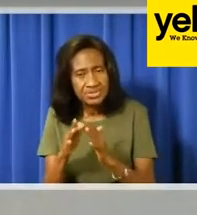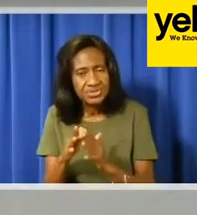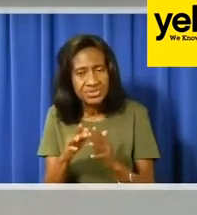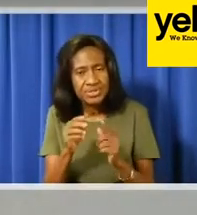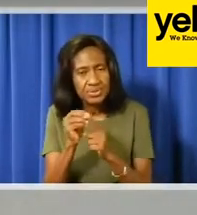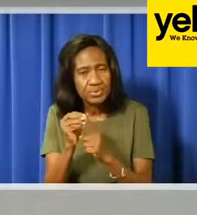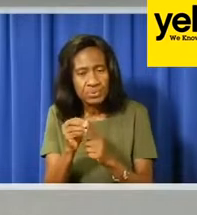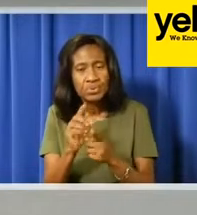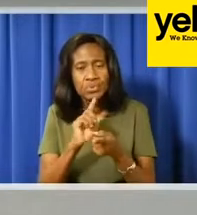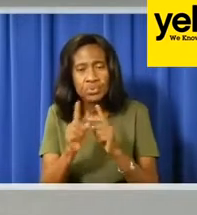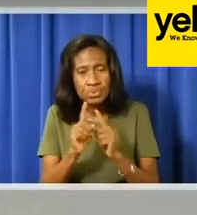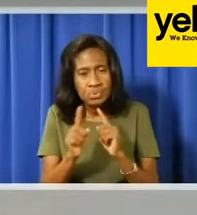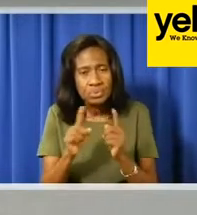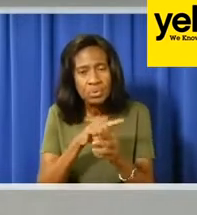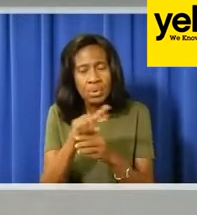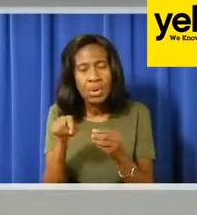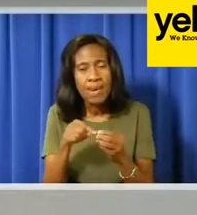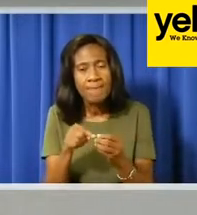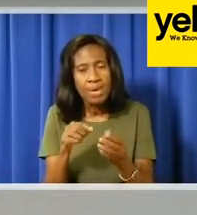issue.